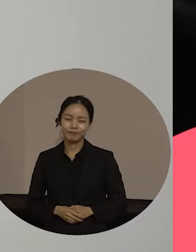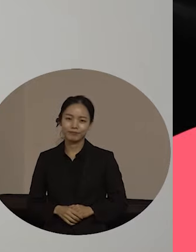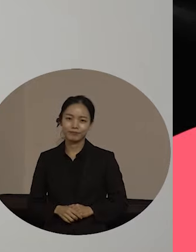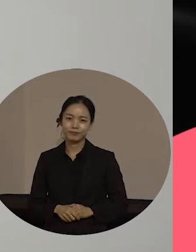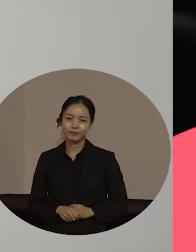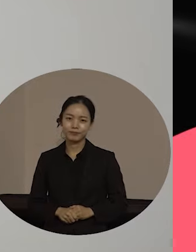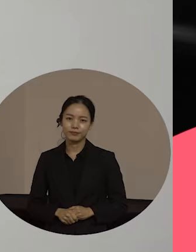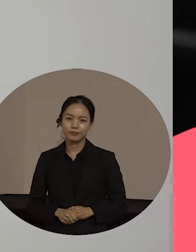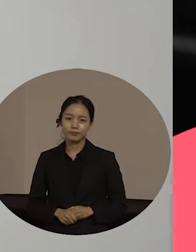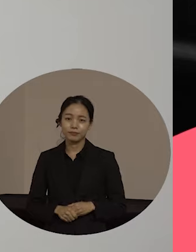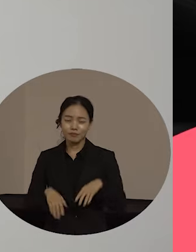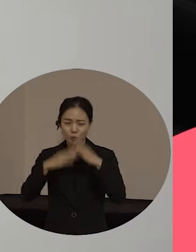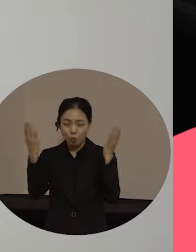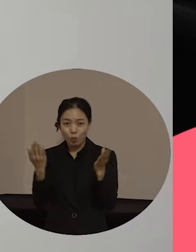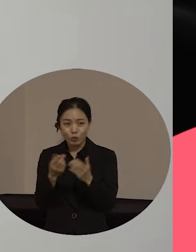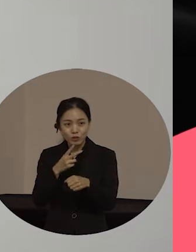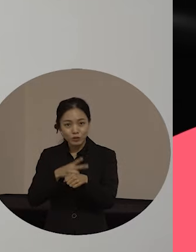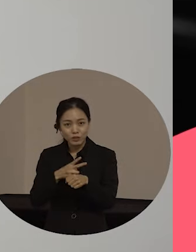qualified. So,